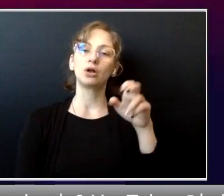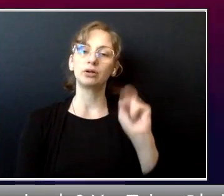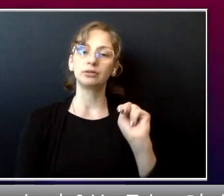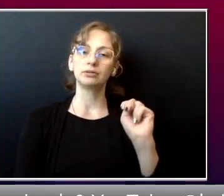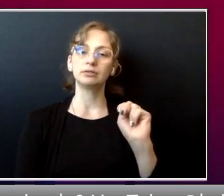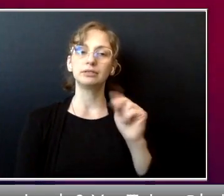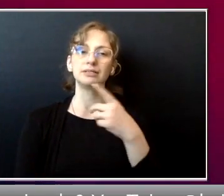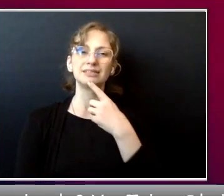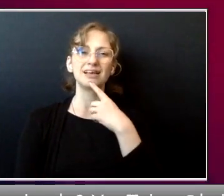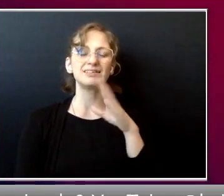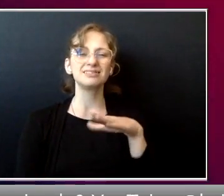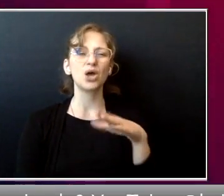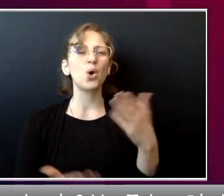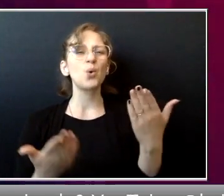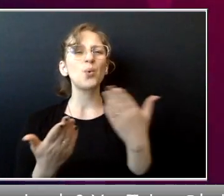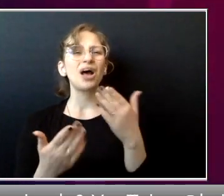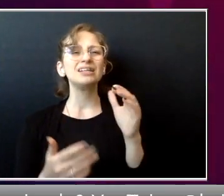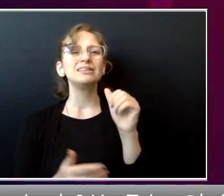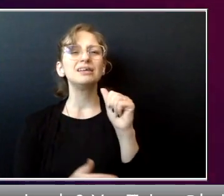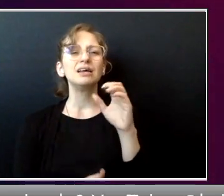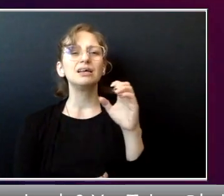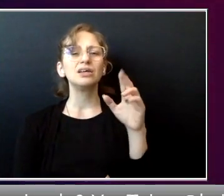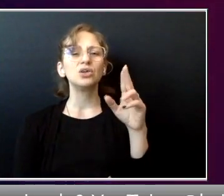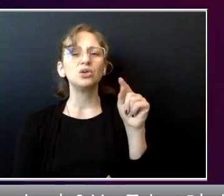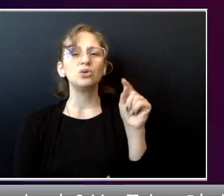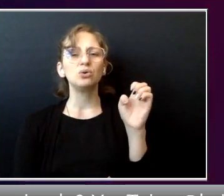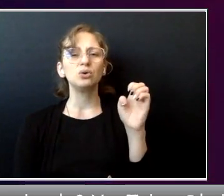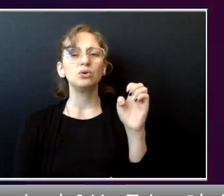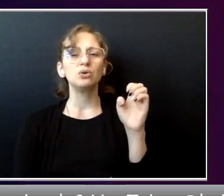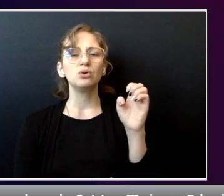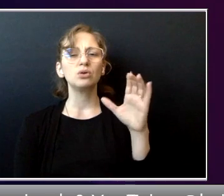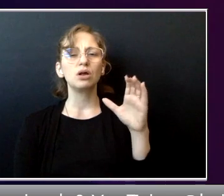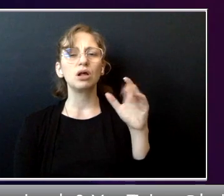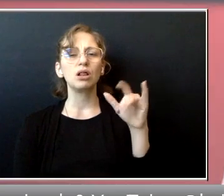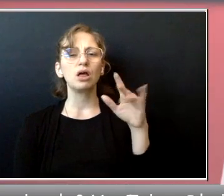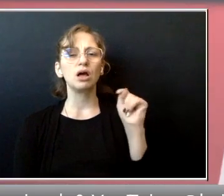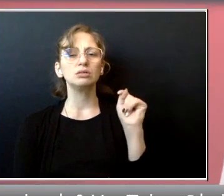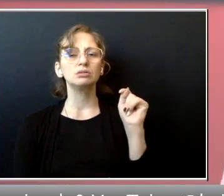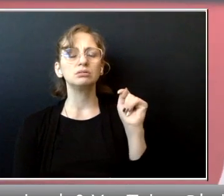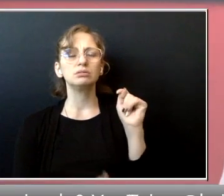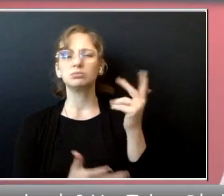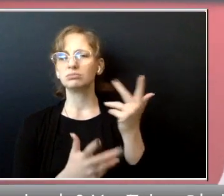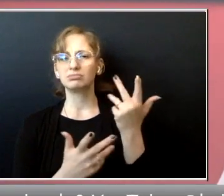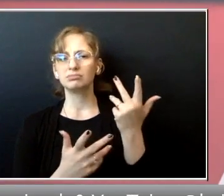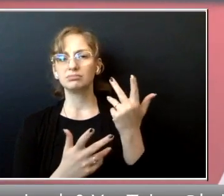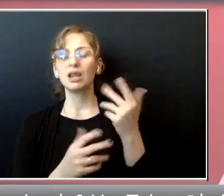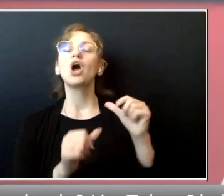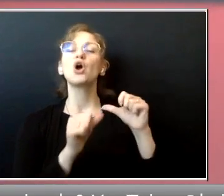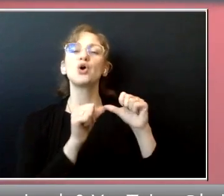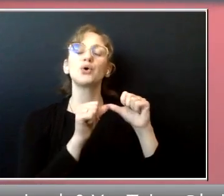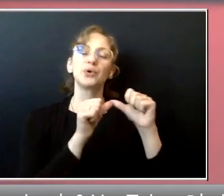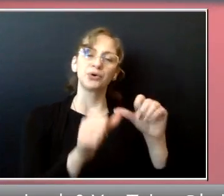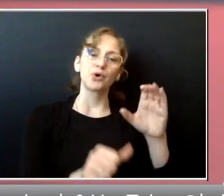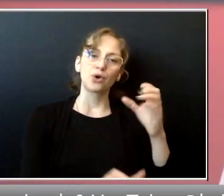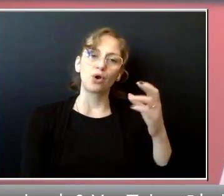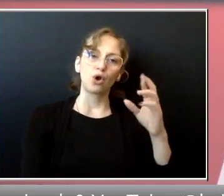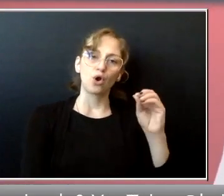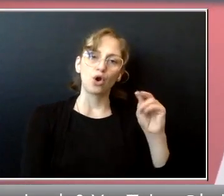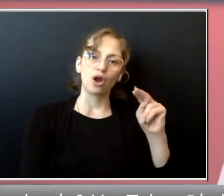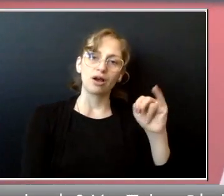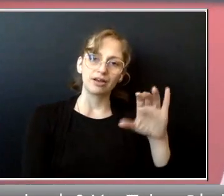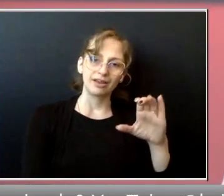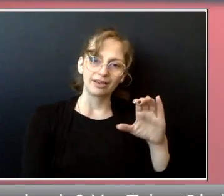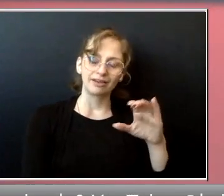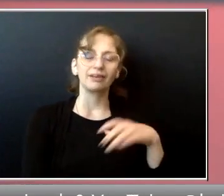acute clot? Is there acute and then another kind of clot? Yeah, so there is acute and chronic. So that basically means new and old.